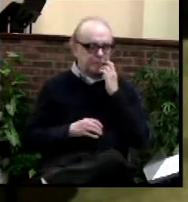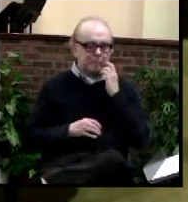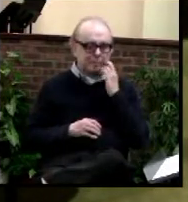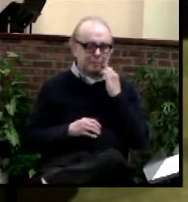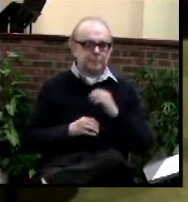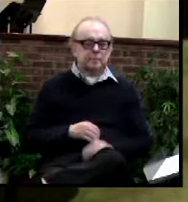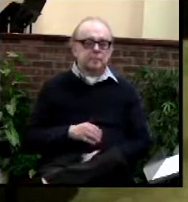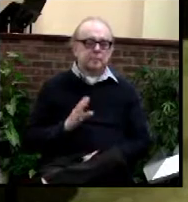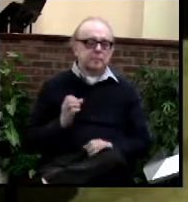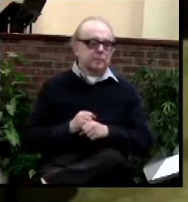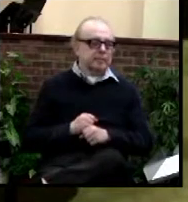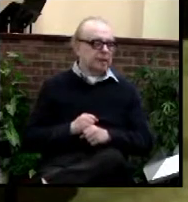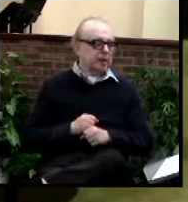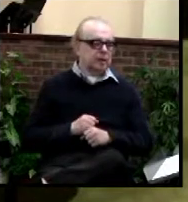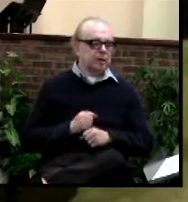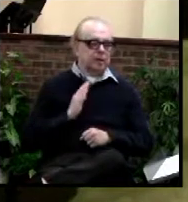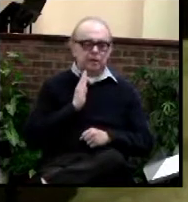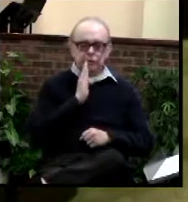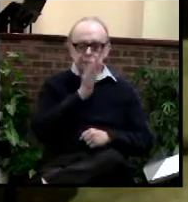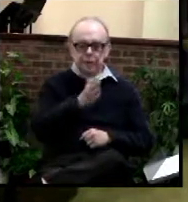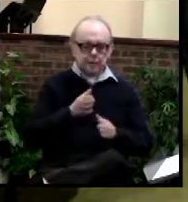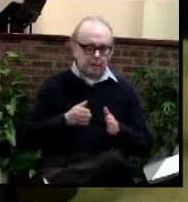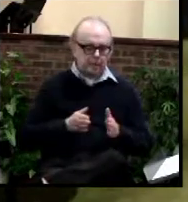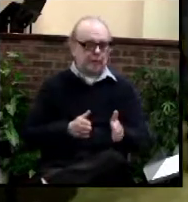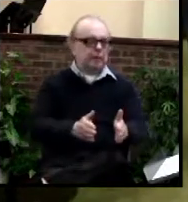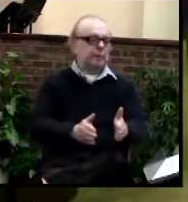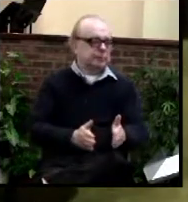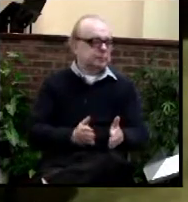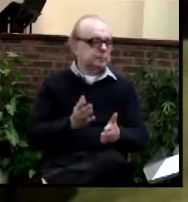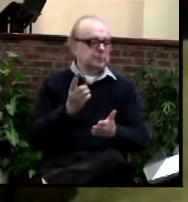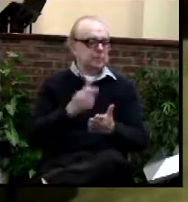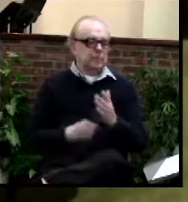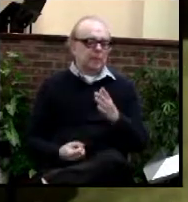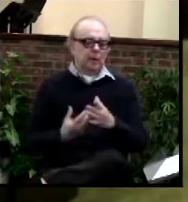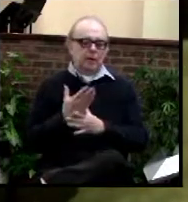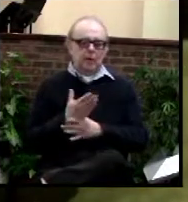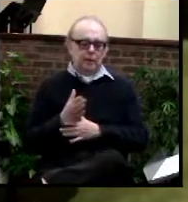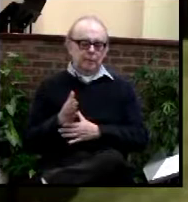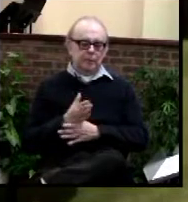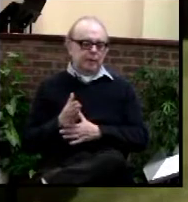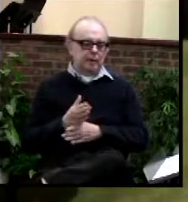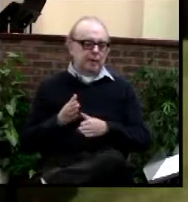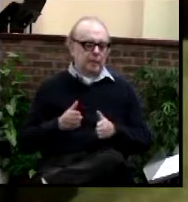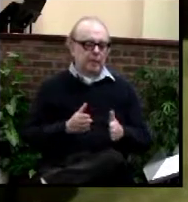You got another straight path. Now, what will grow between the paths?